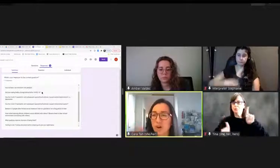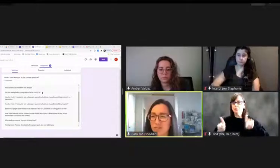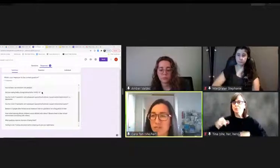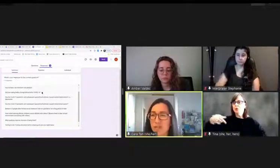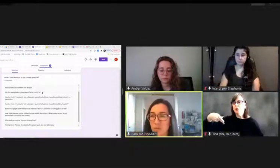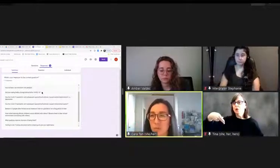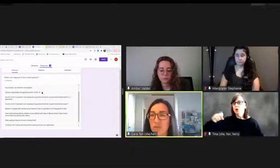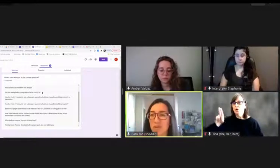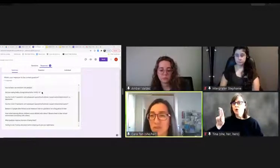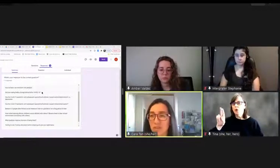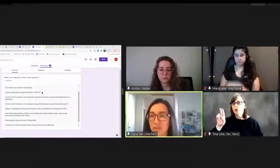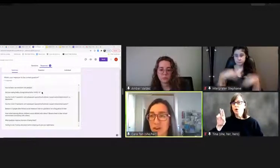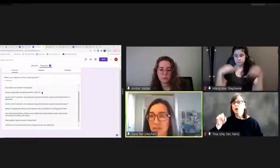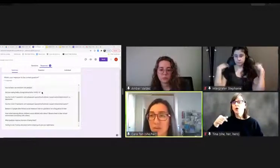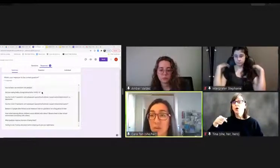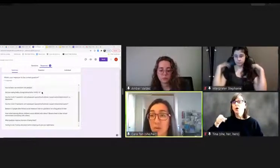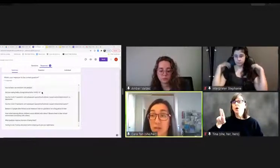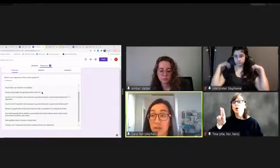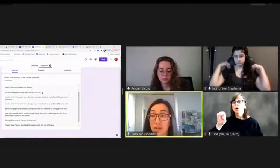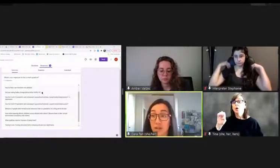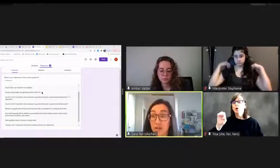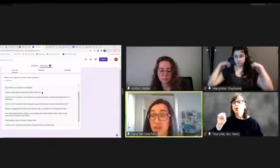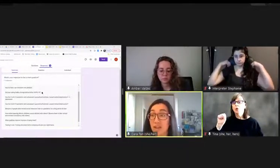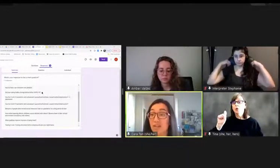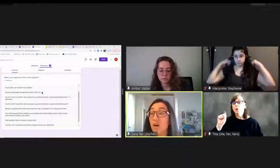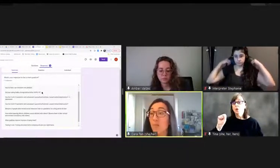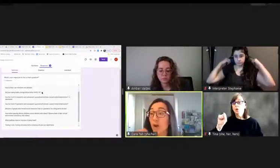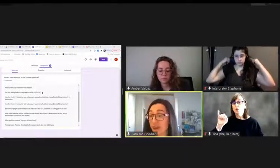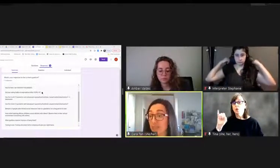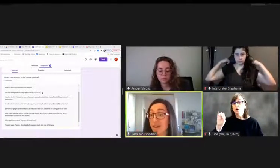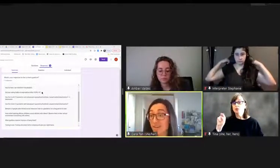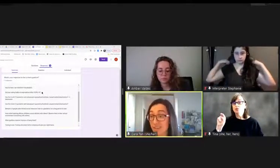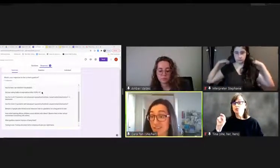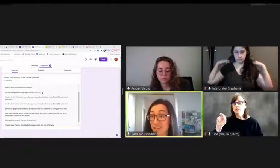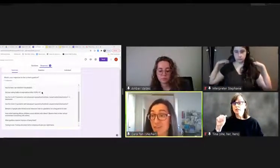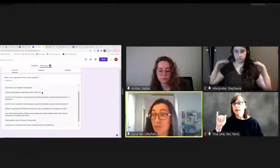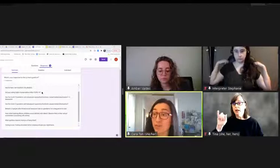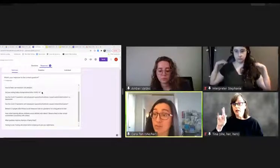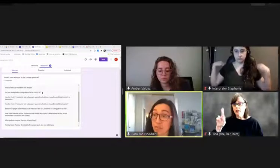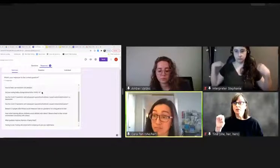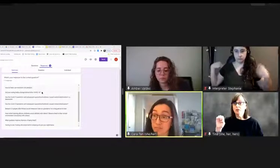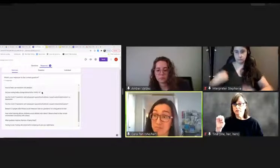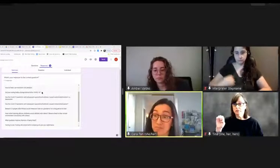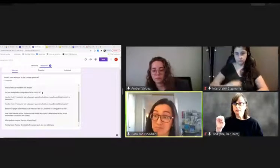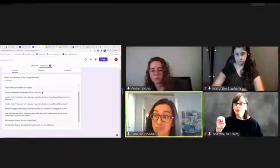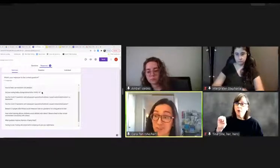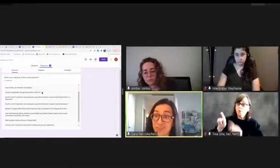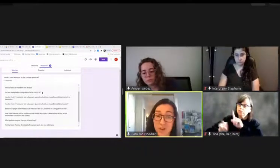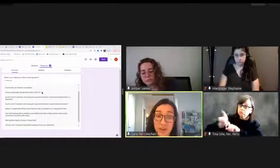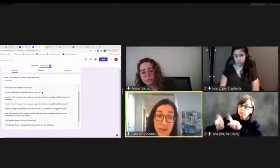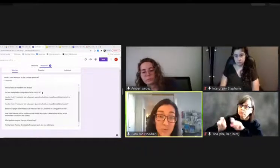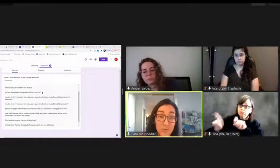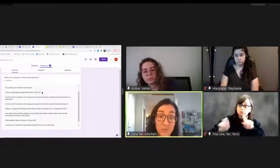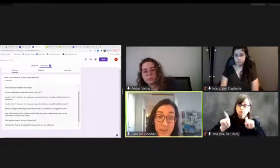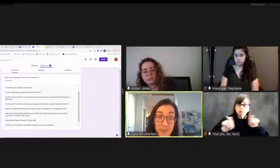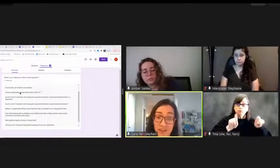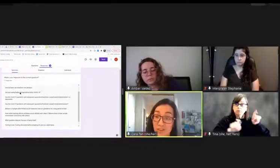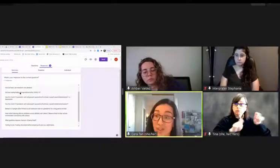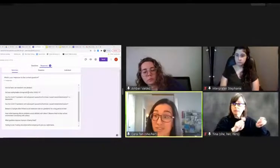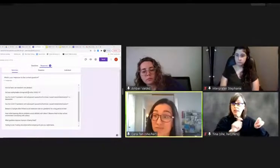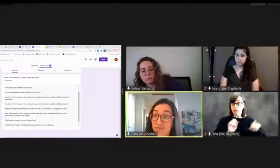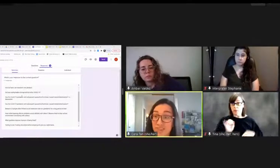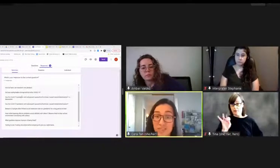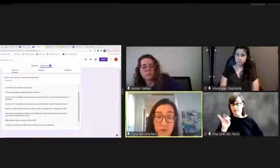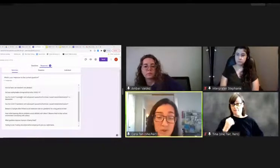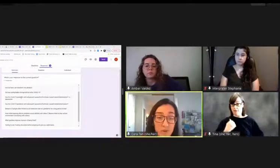and cons of self-report later in the class, but it is a way technically of observing, right? So yes, we can do